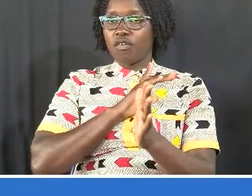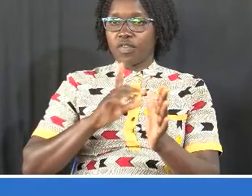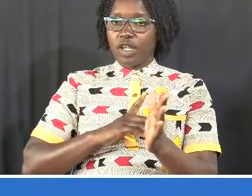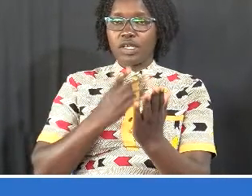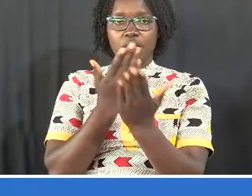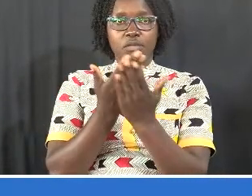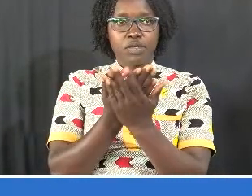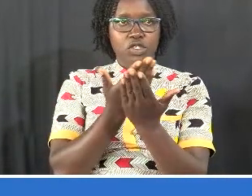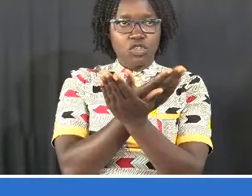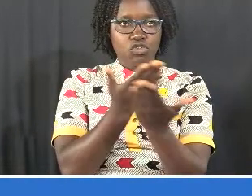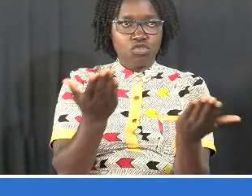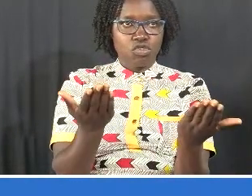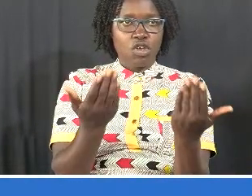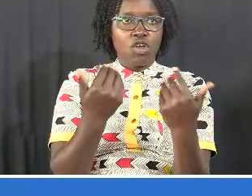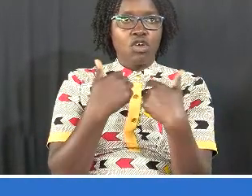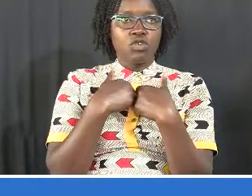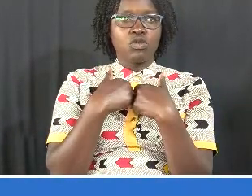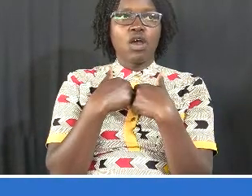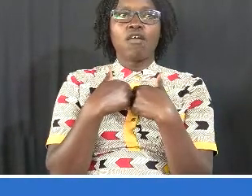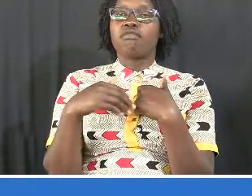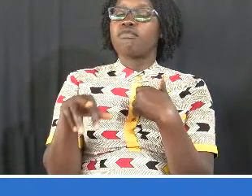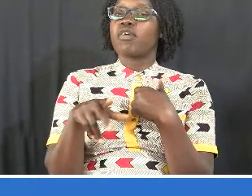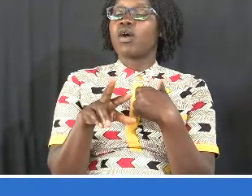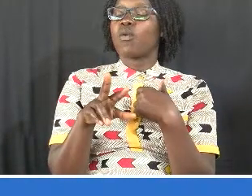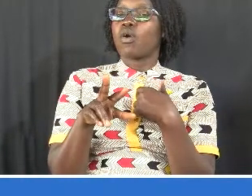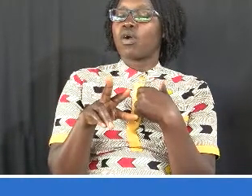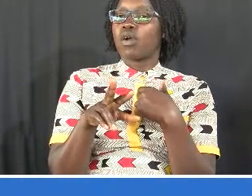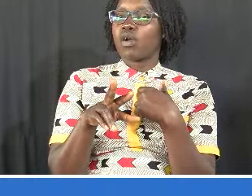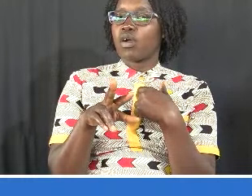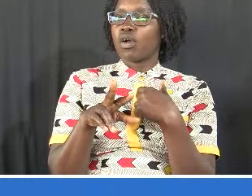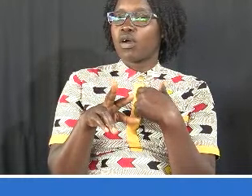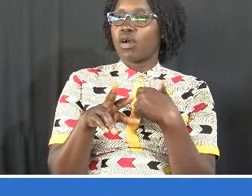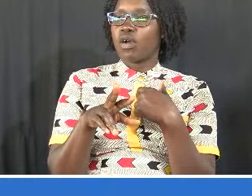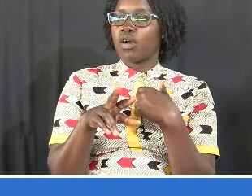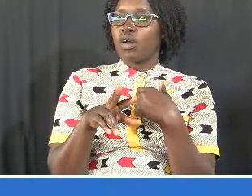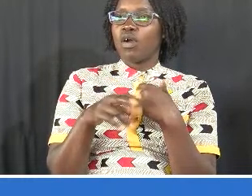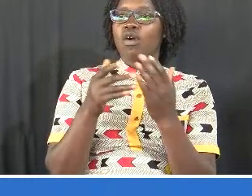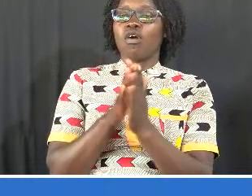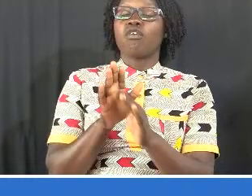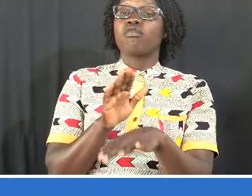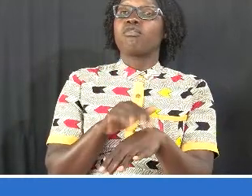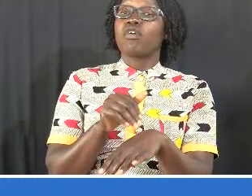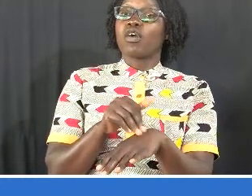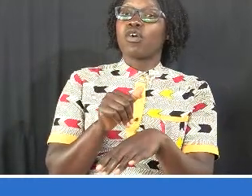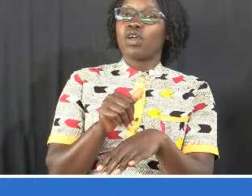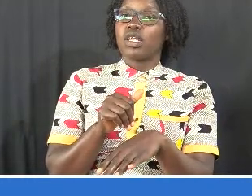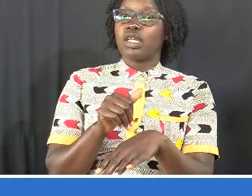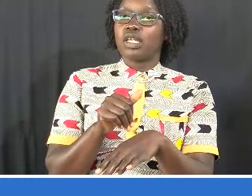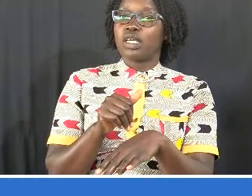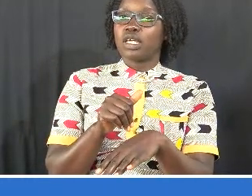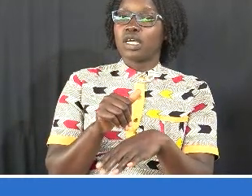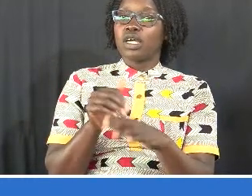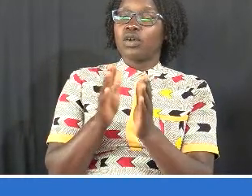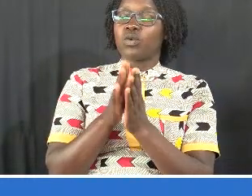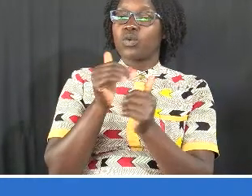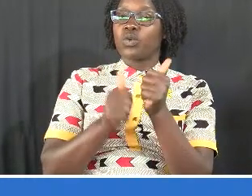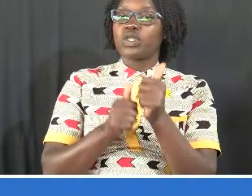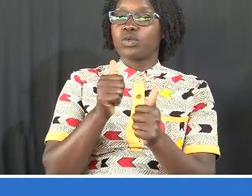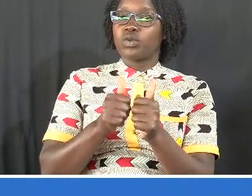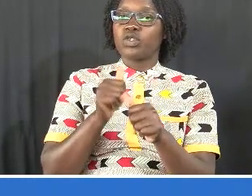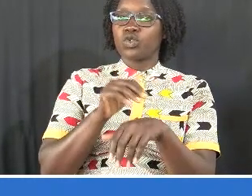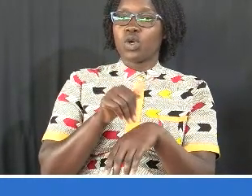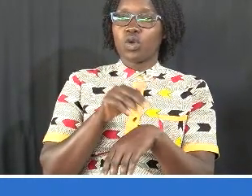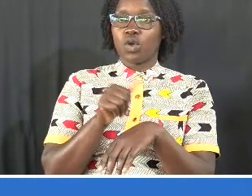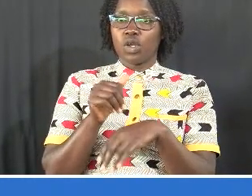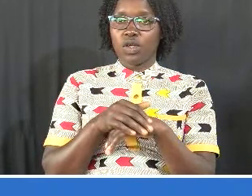beseech you to have a walk worthy of the calling with which you are